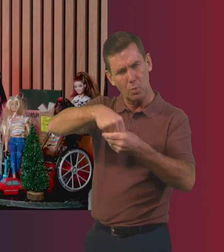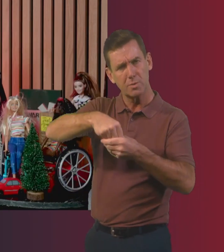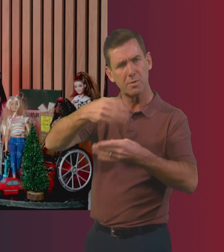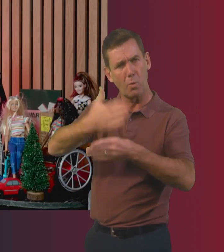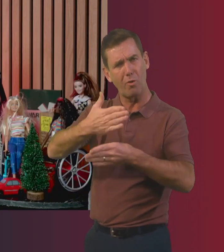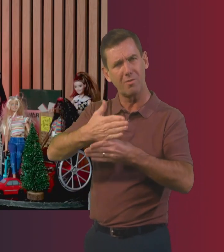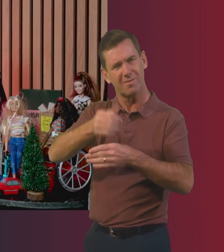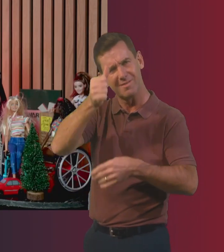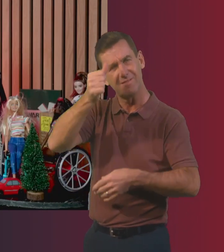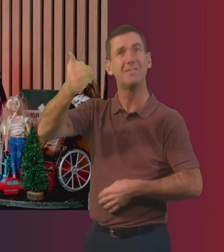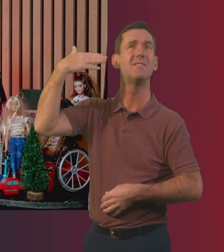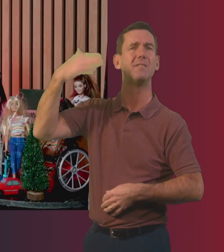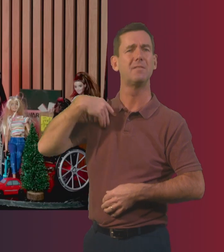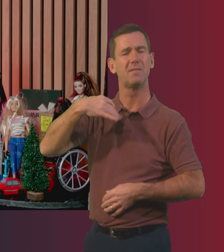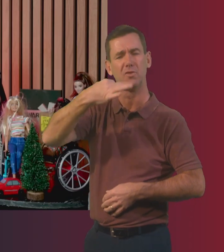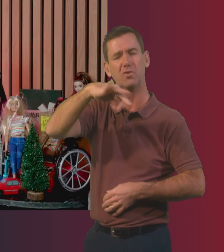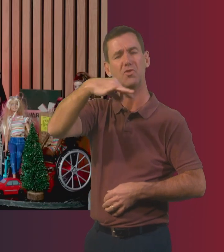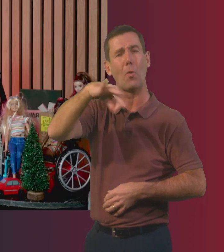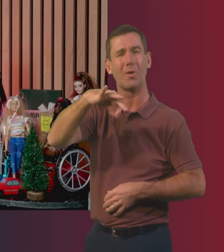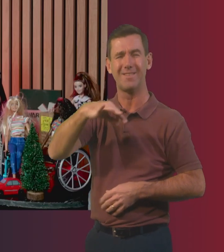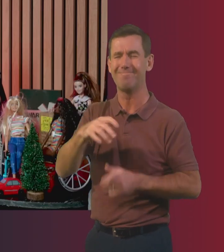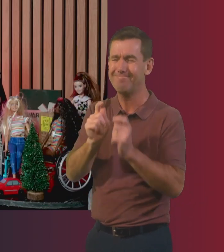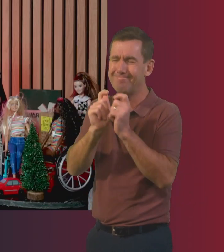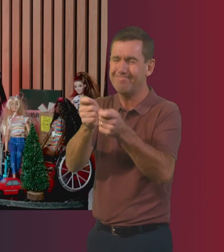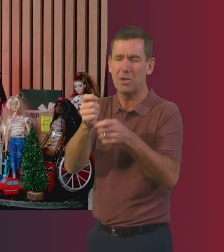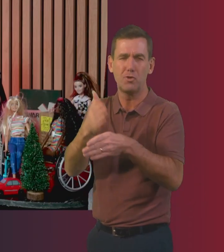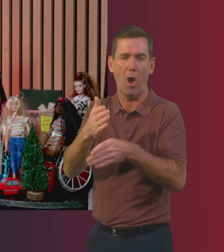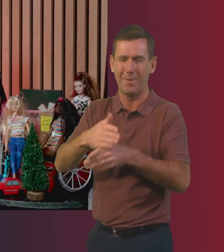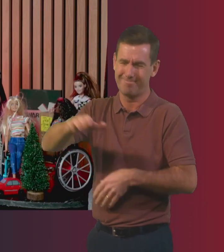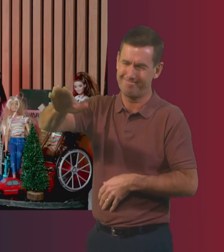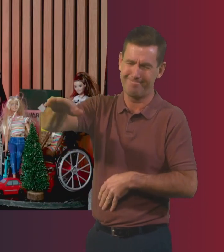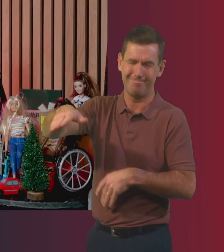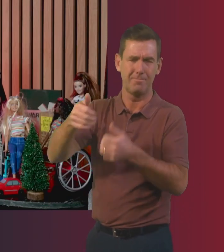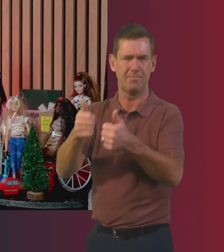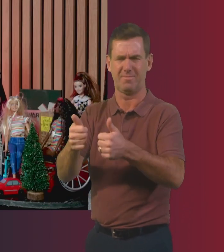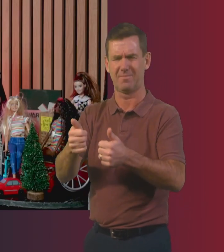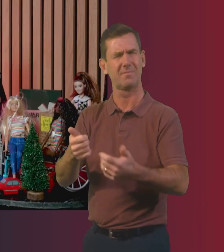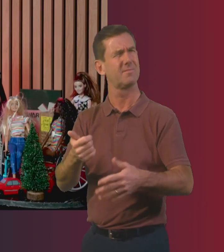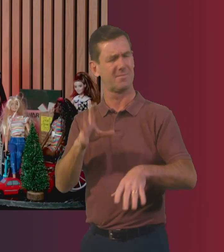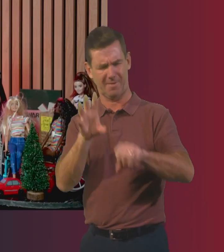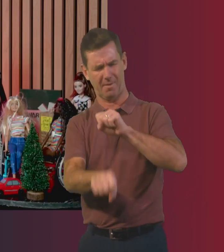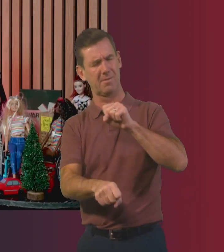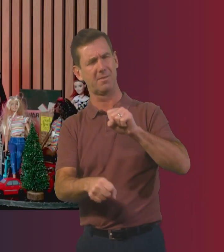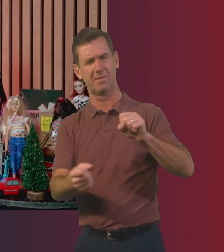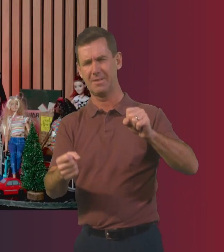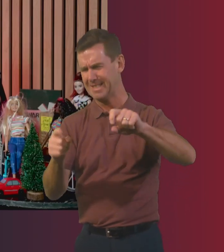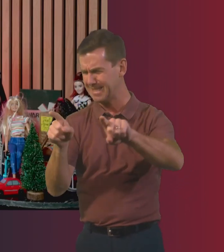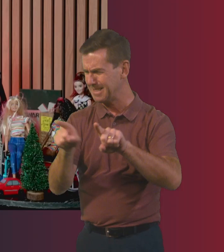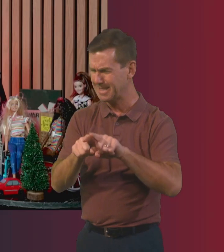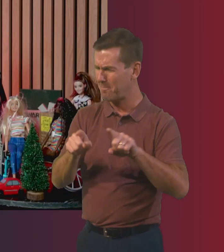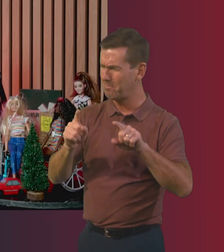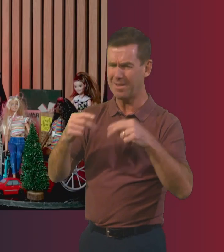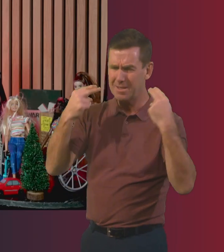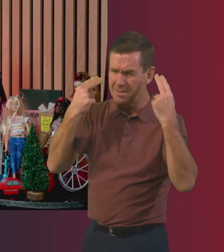of tokenism, and where we are now, are we still fighting the same battles that we were a couple of years ago? So it's a